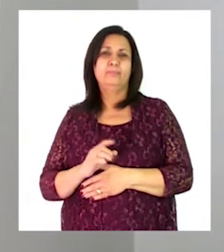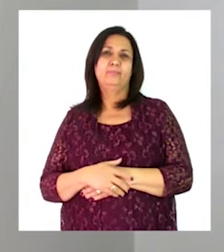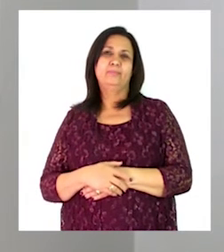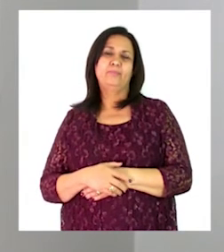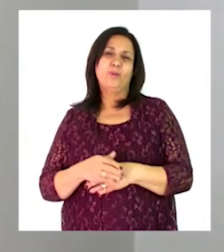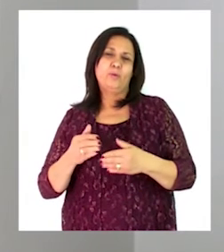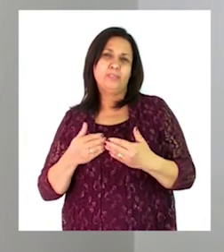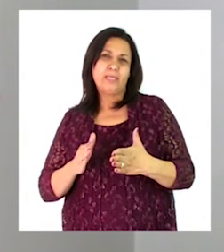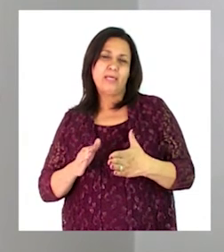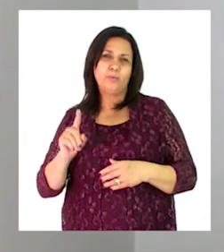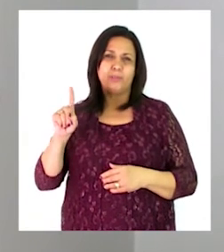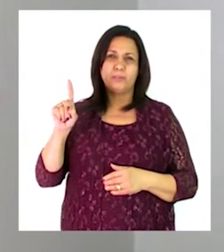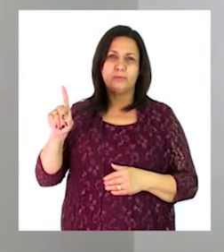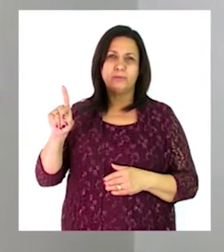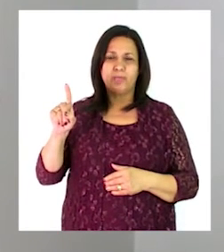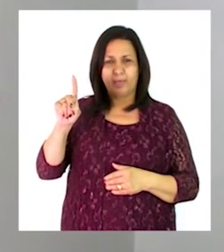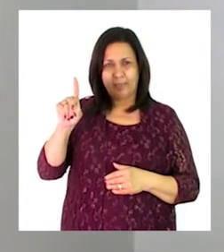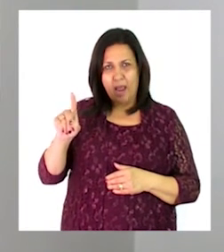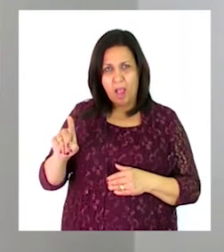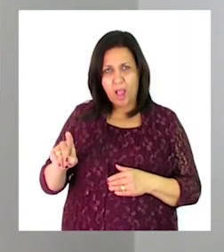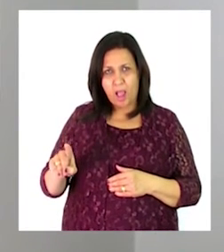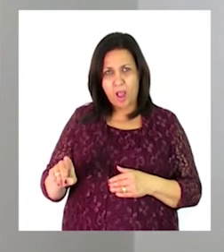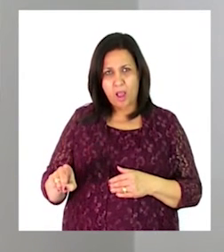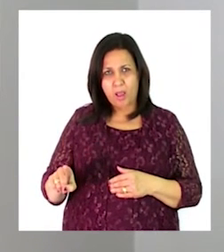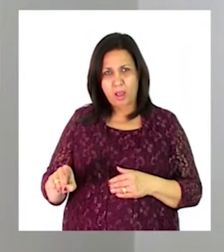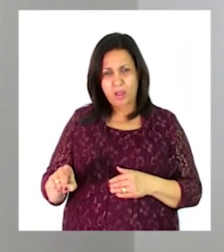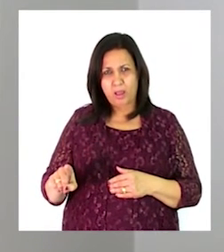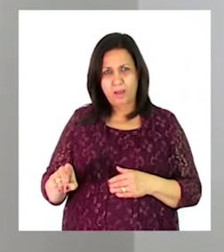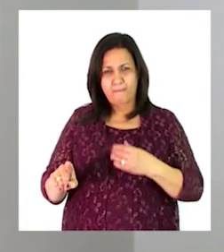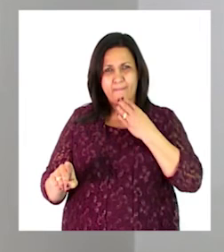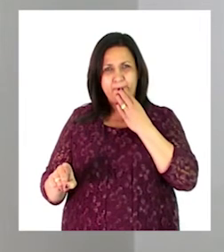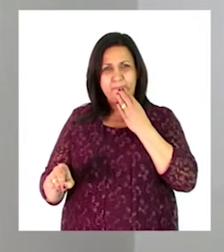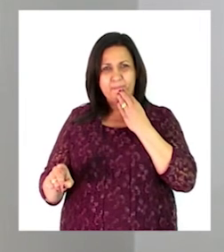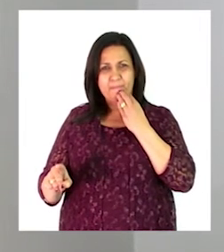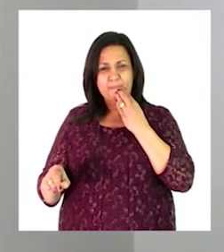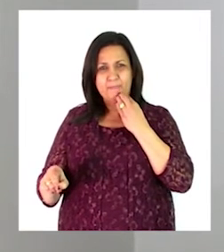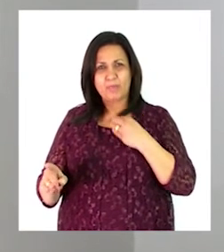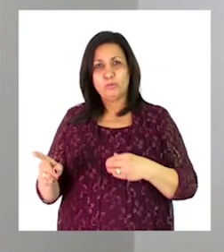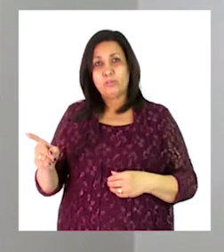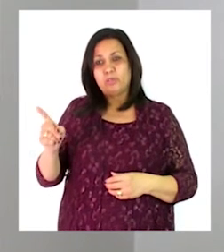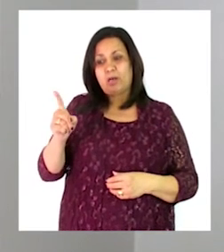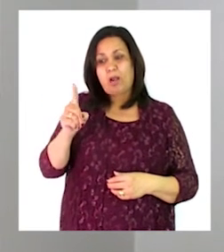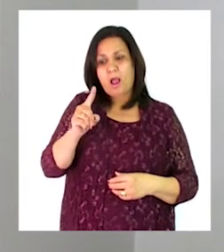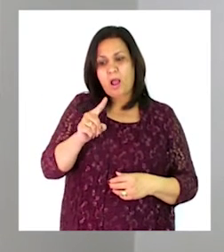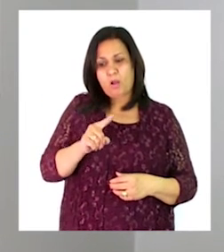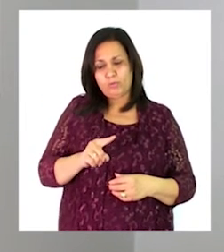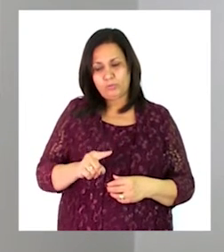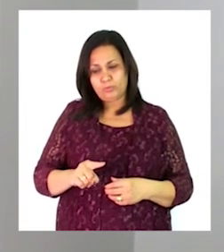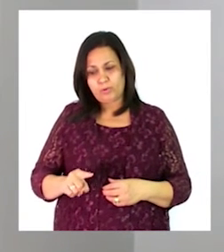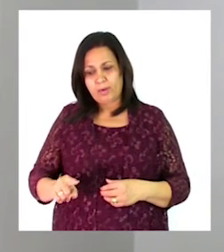over here, round on the duck's tummy, straight up, up,